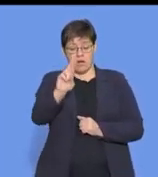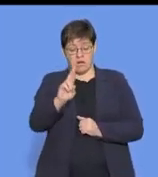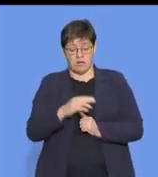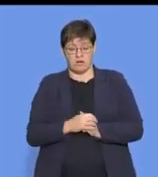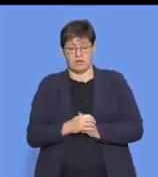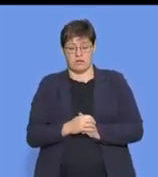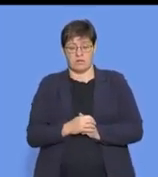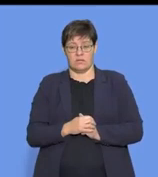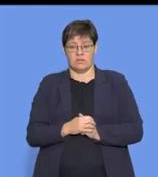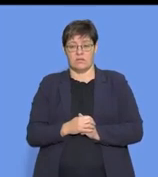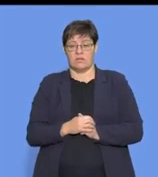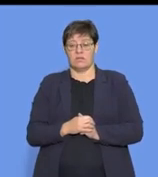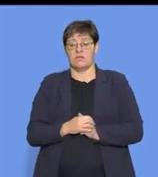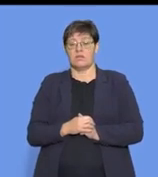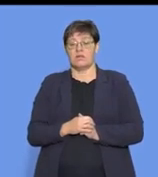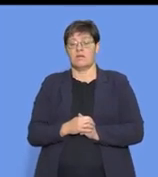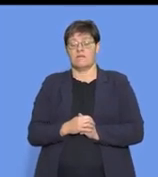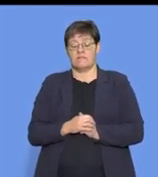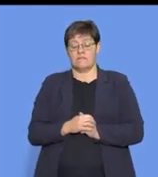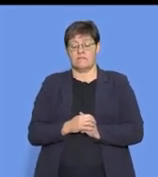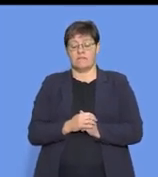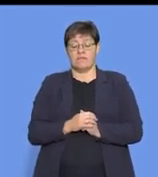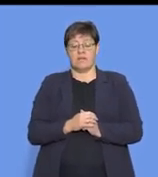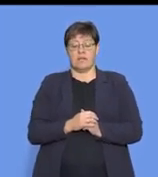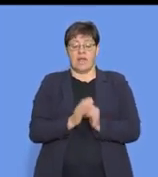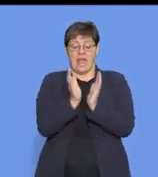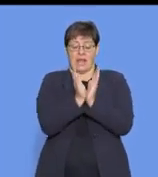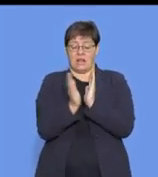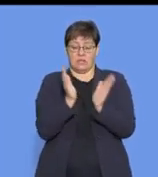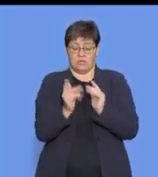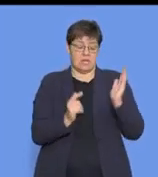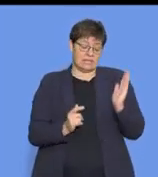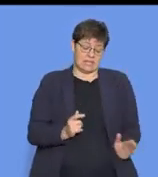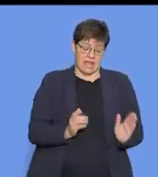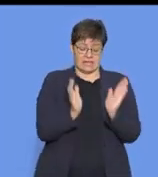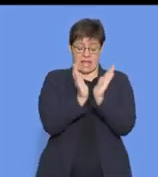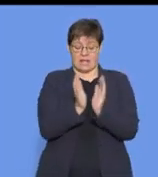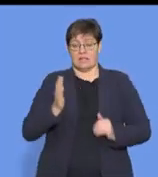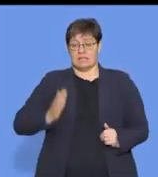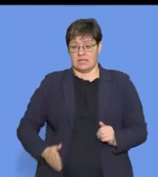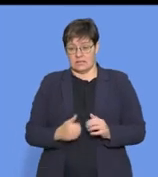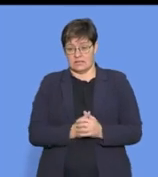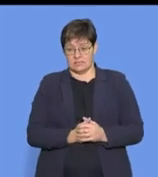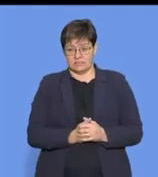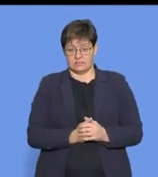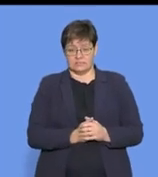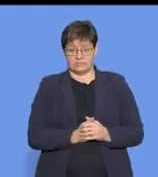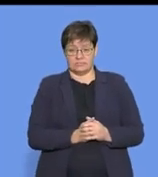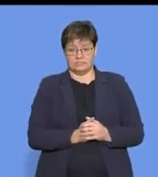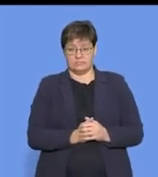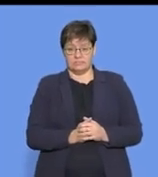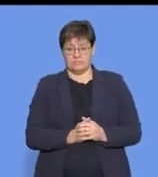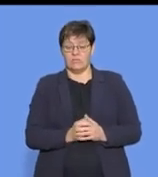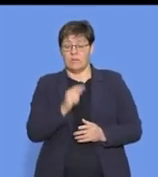r, and the angle in between. So we're looking at side, angle, side, like this. Those are the three things we need to be given. We